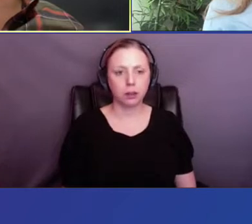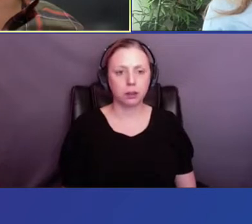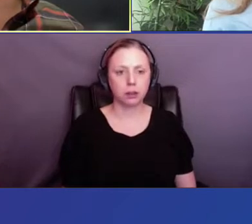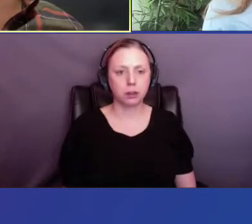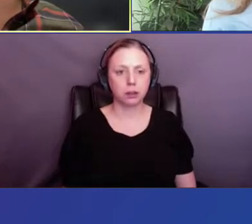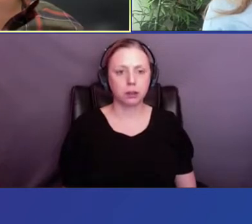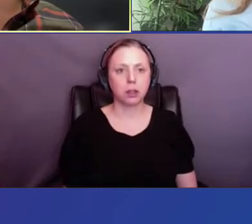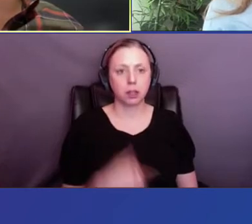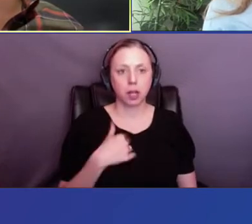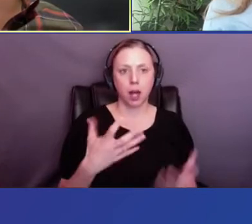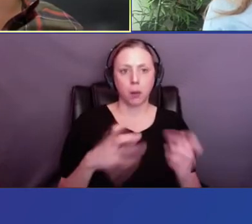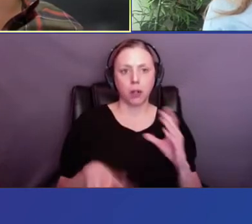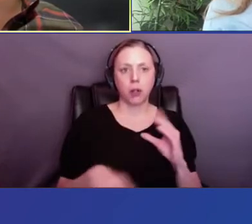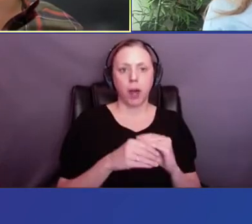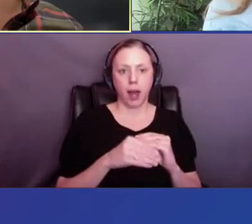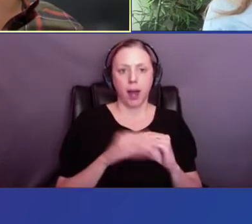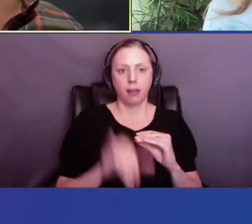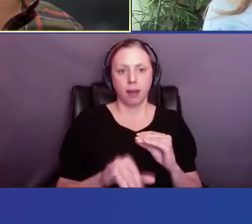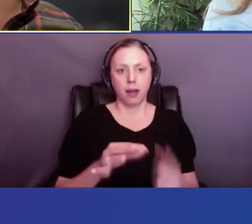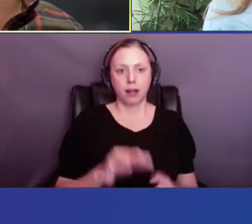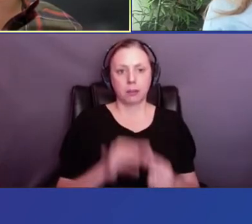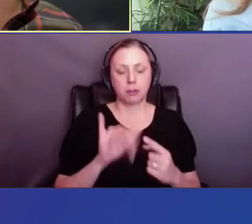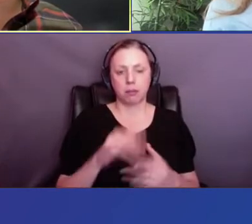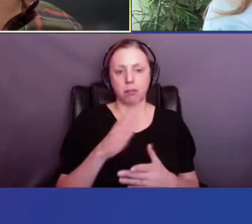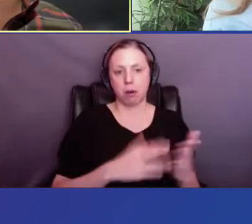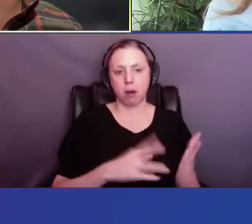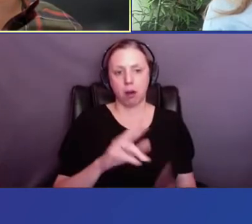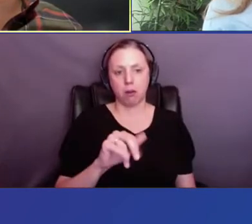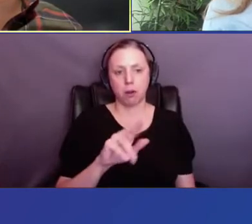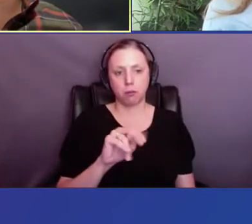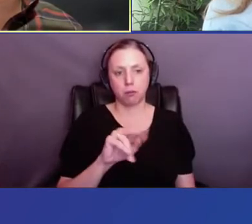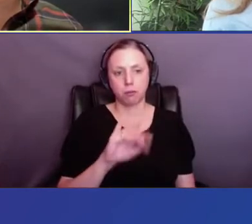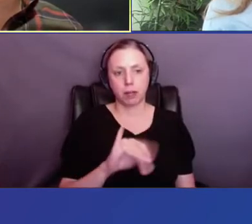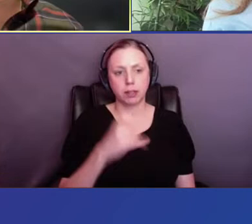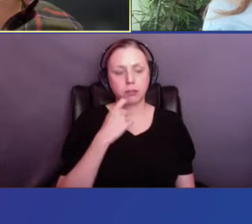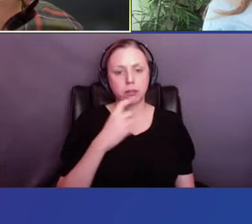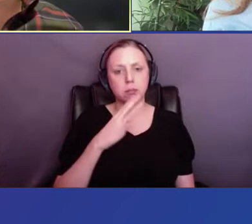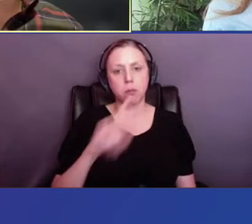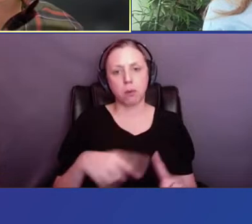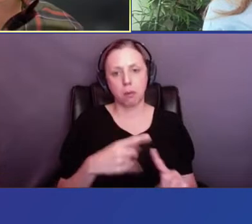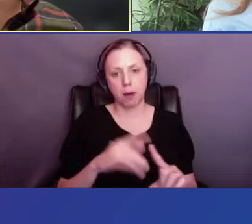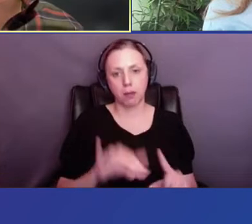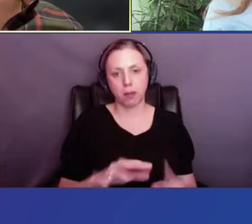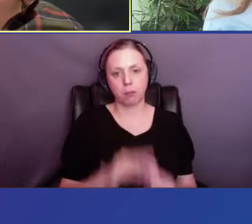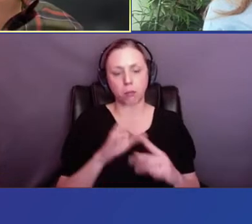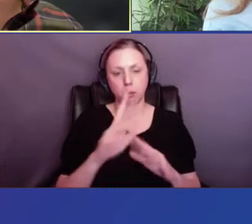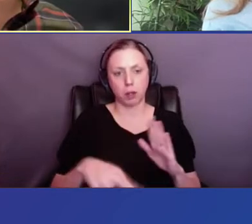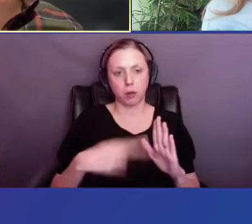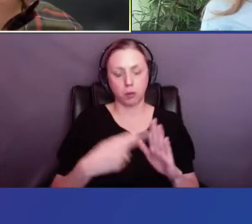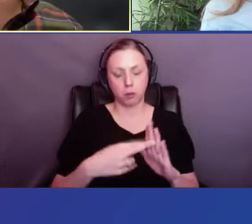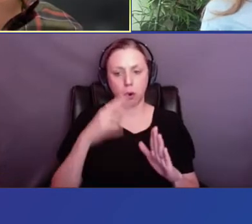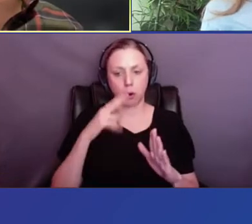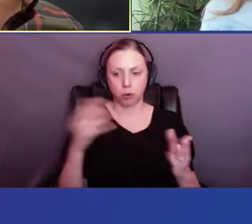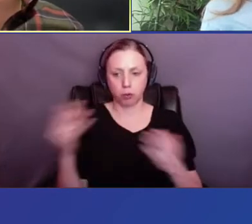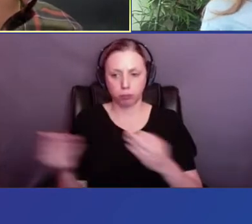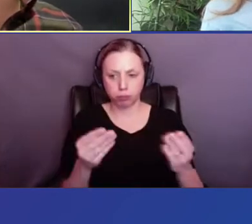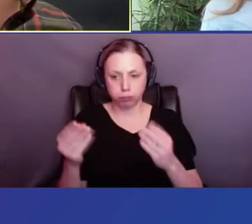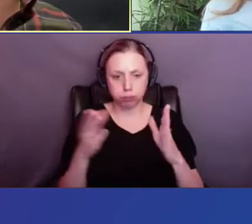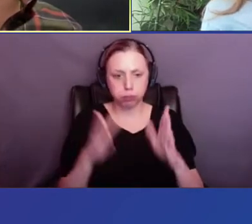I'd echo that, especially the piece that Randi just spoke about, the unique role intermediaries can